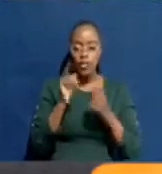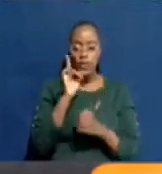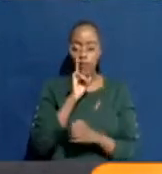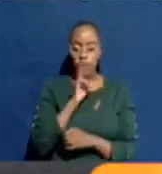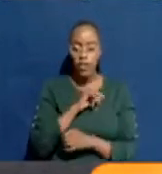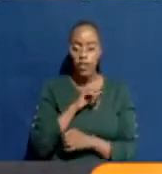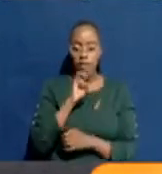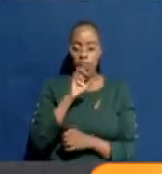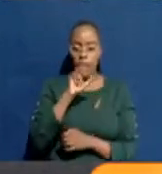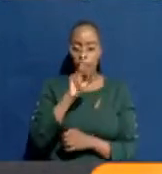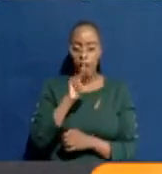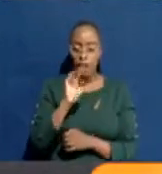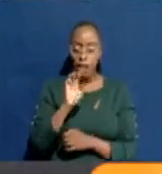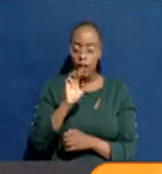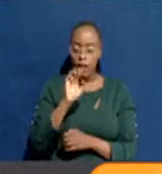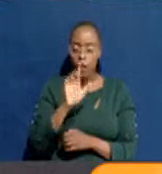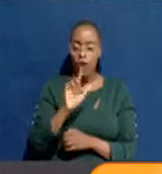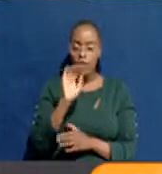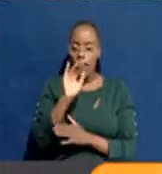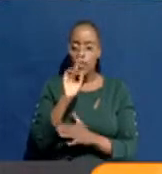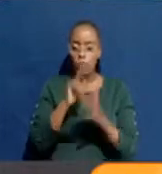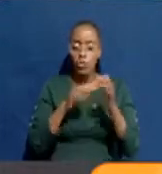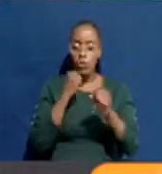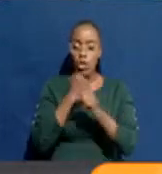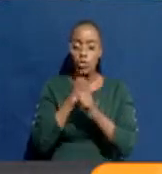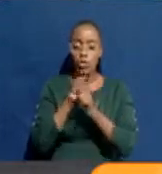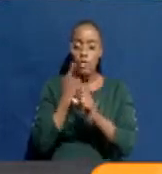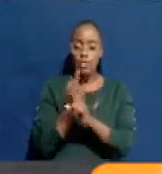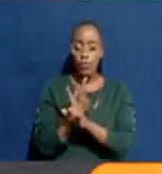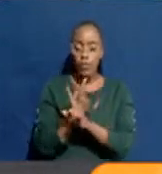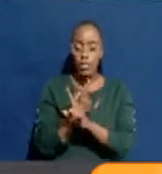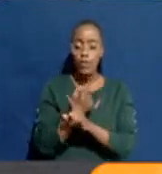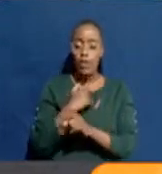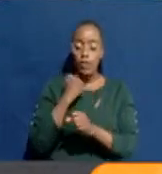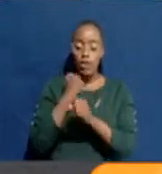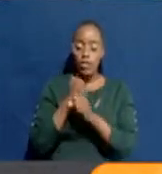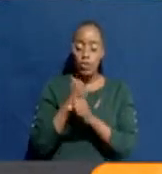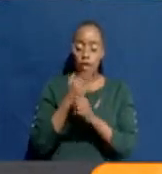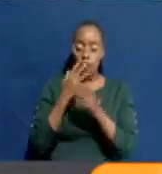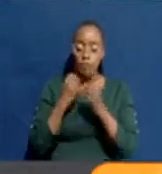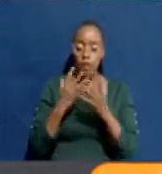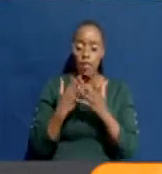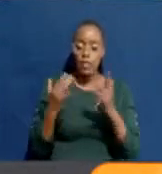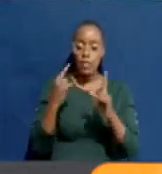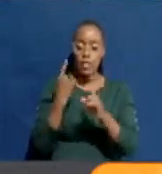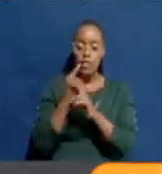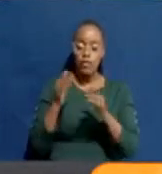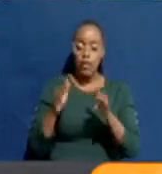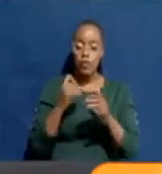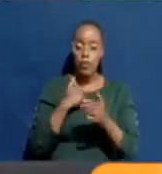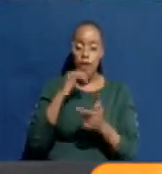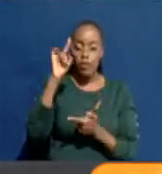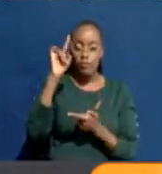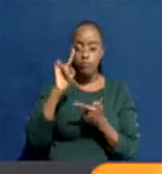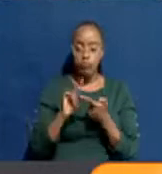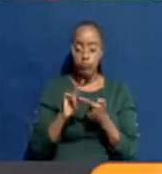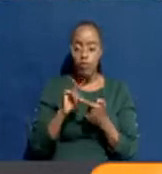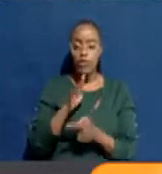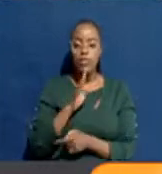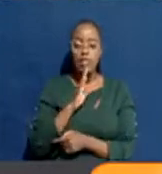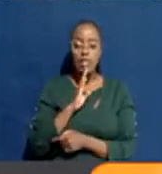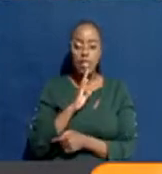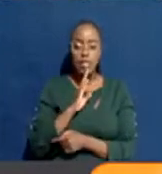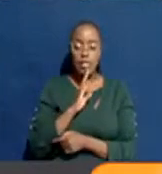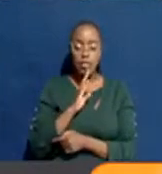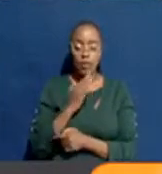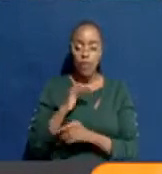Michael asked, what are you doing differently? We are doing a lot of things differently. One, we are cutting on the debt in terms